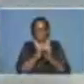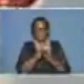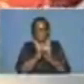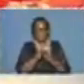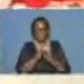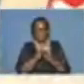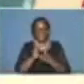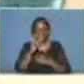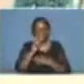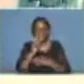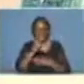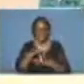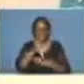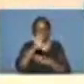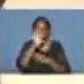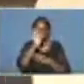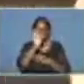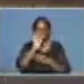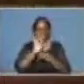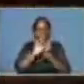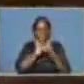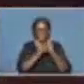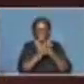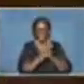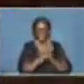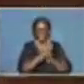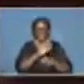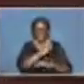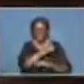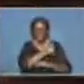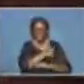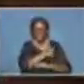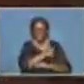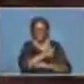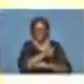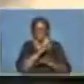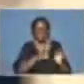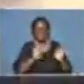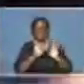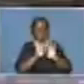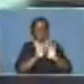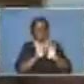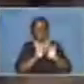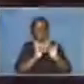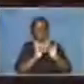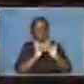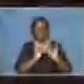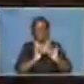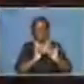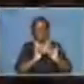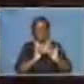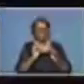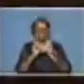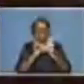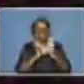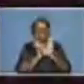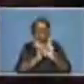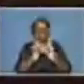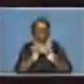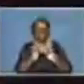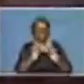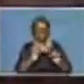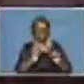detection, trial, rehabilitation, and increasing manpower and resources are vital components to maintaining law and order, thereby creating